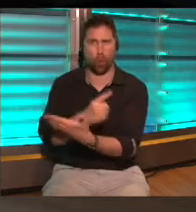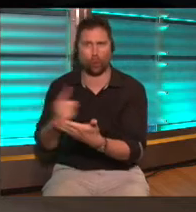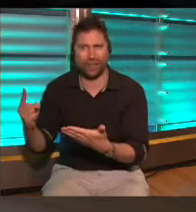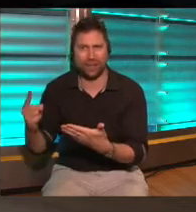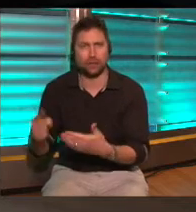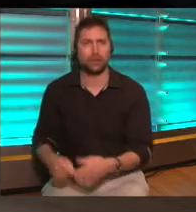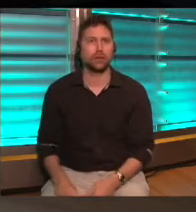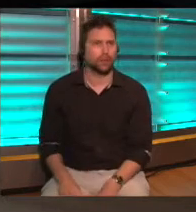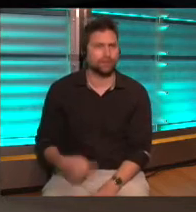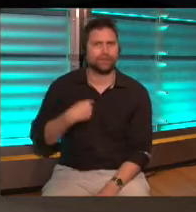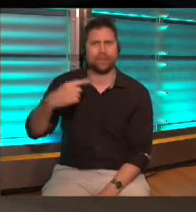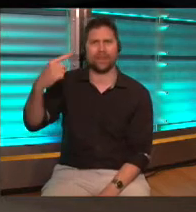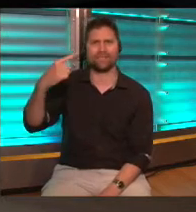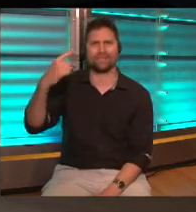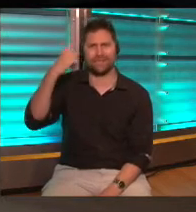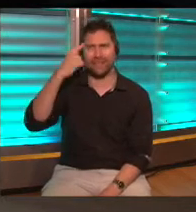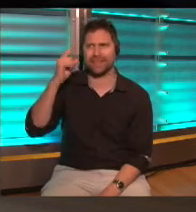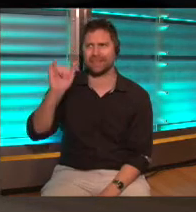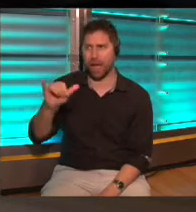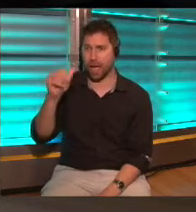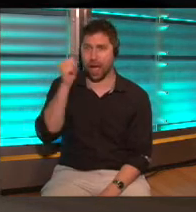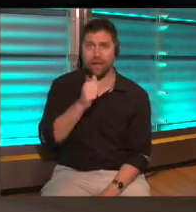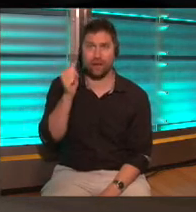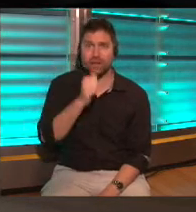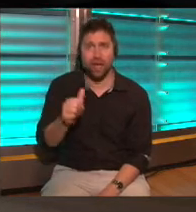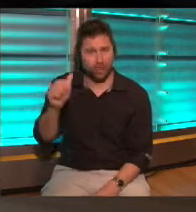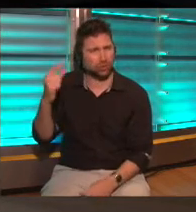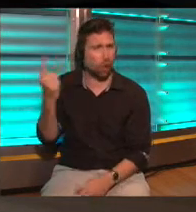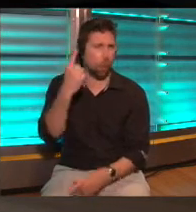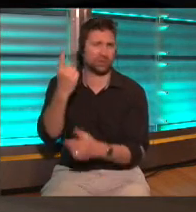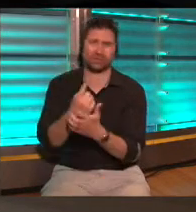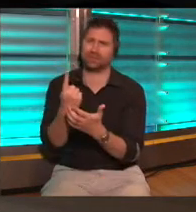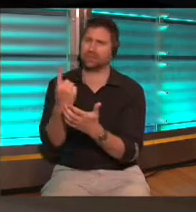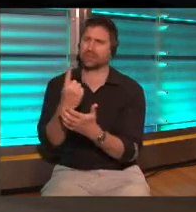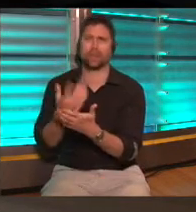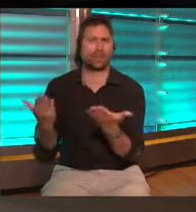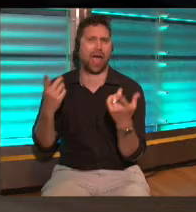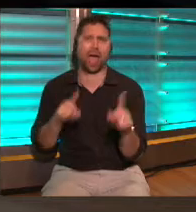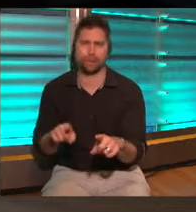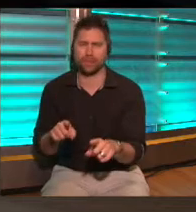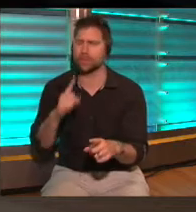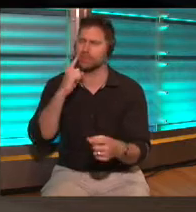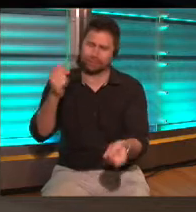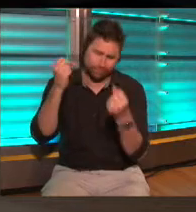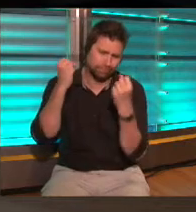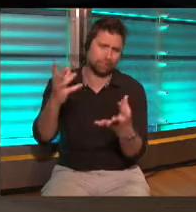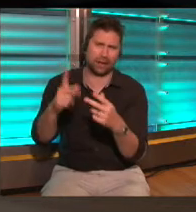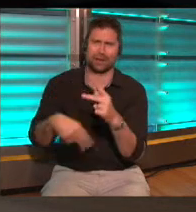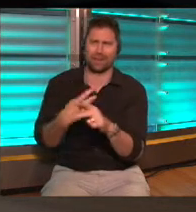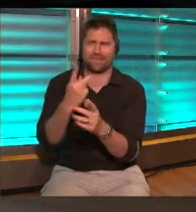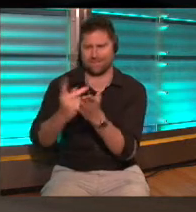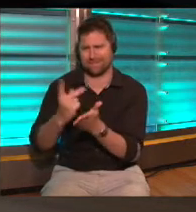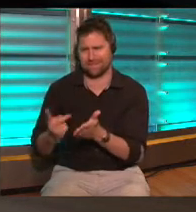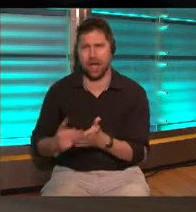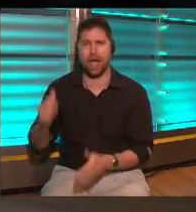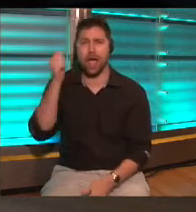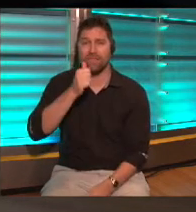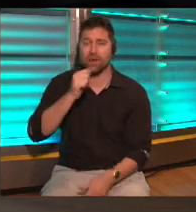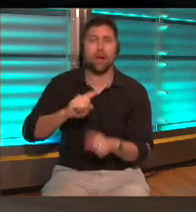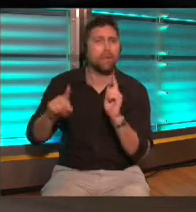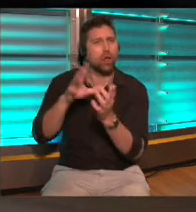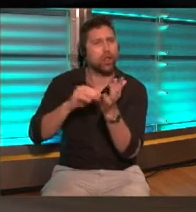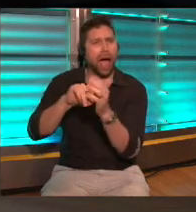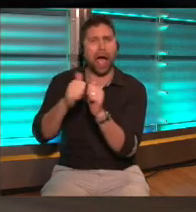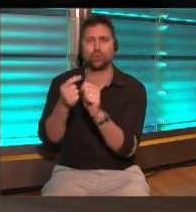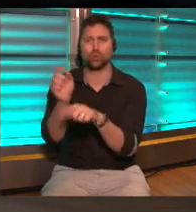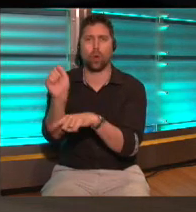that, every day there's always something that happens. There are many kind of failures every day, but it's just learning how to